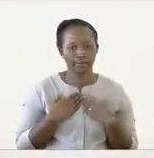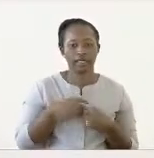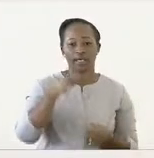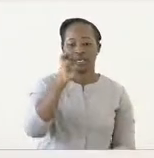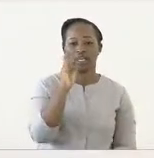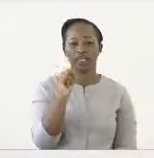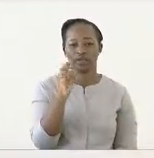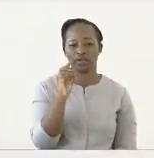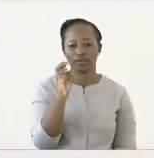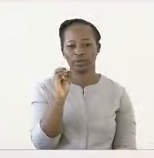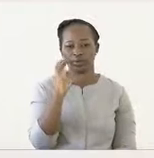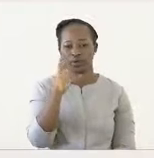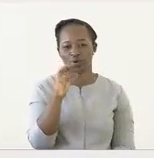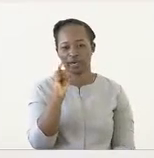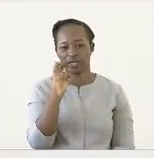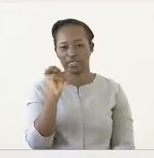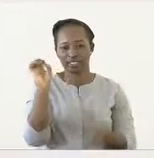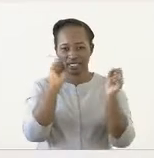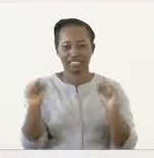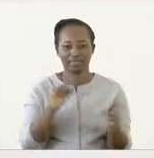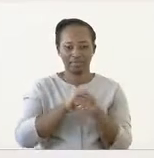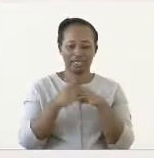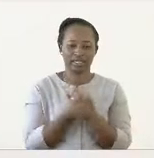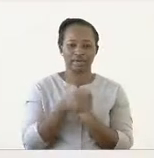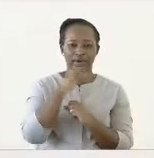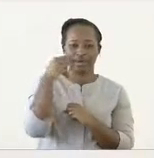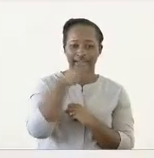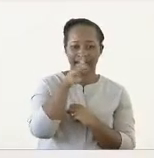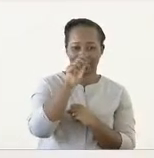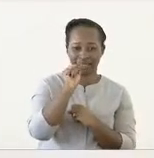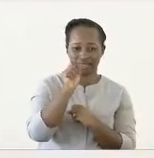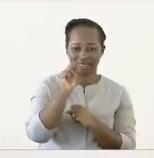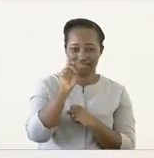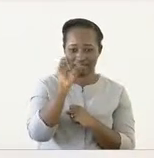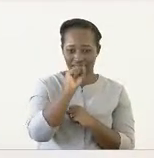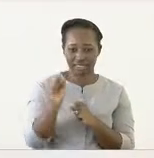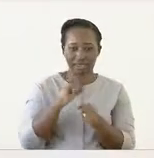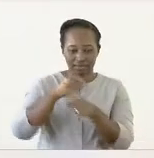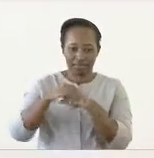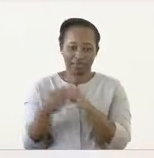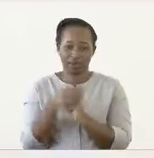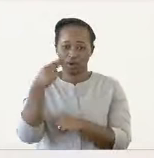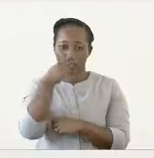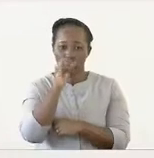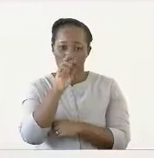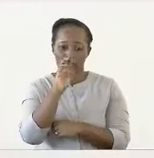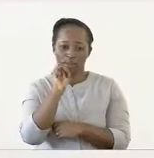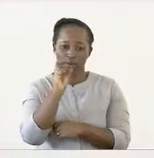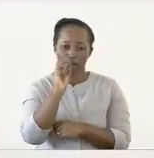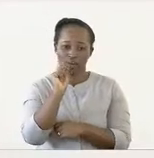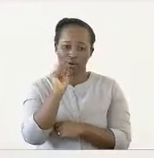glands, all right? These glands, they produce what you call hormones, are chemical substances